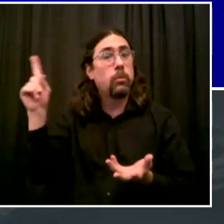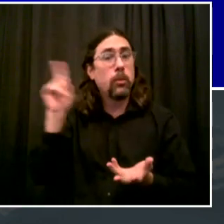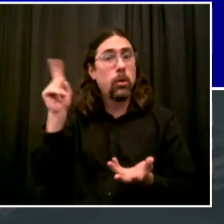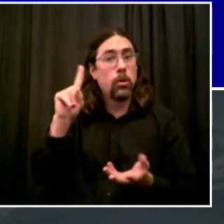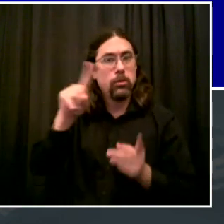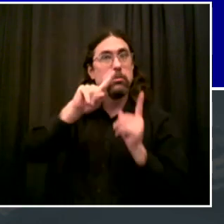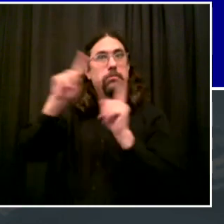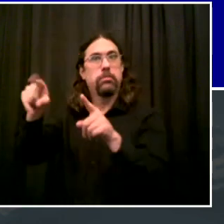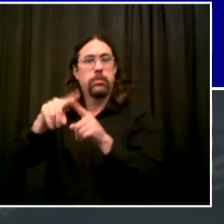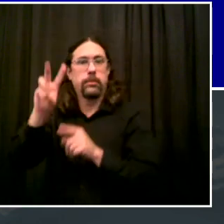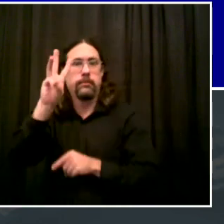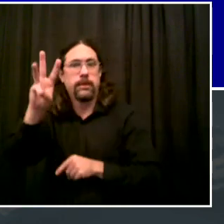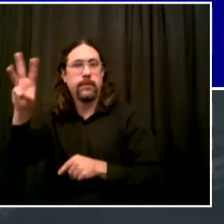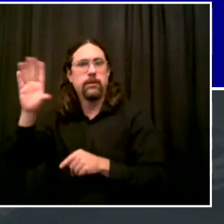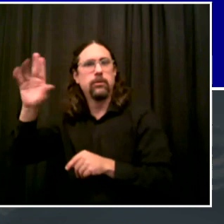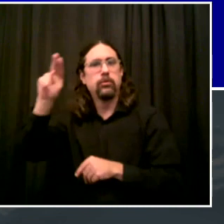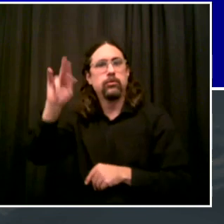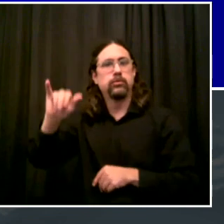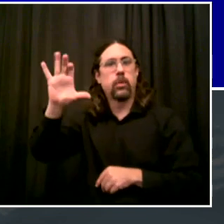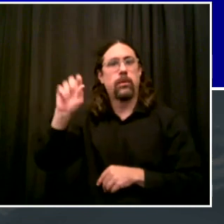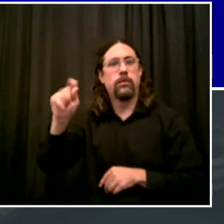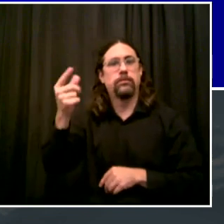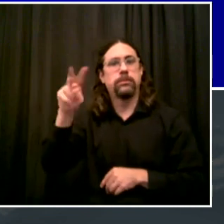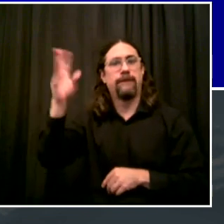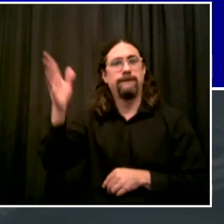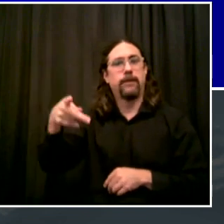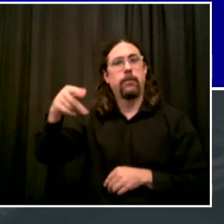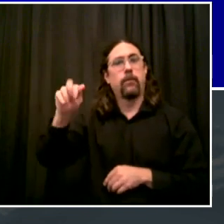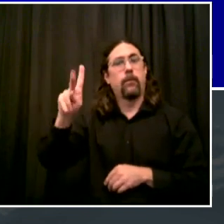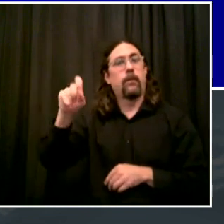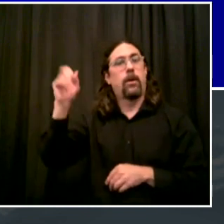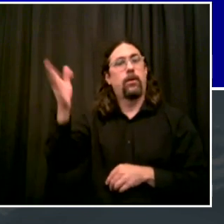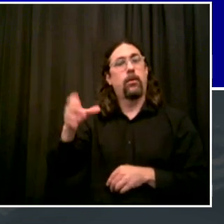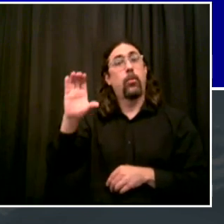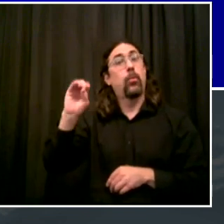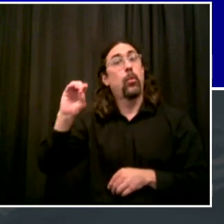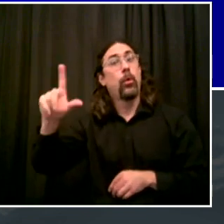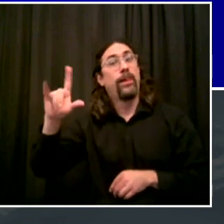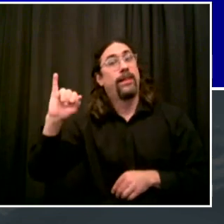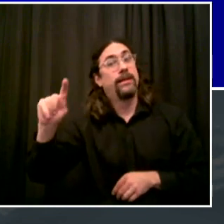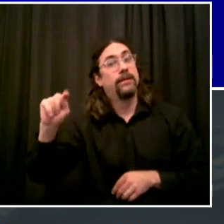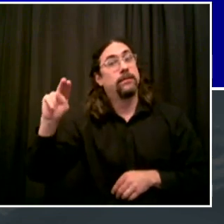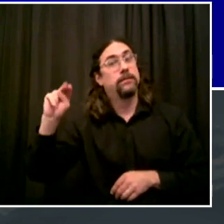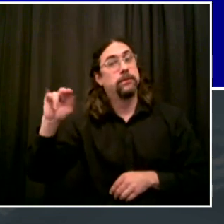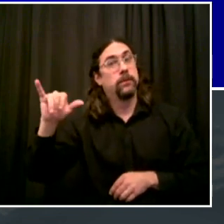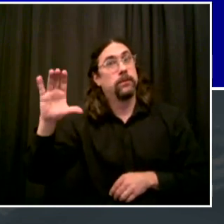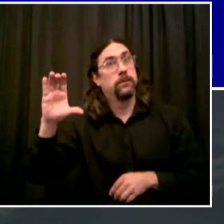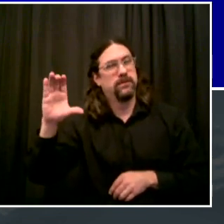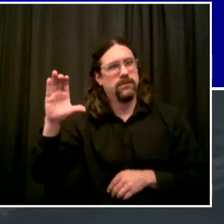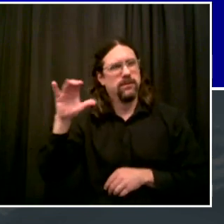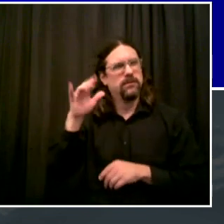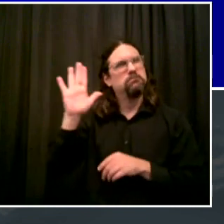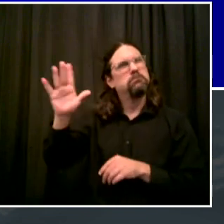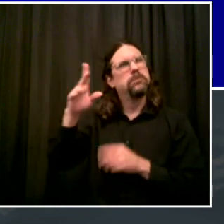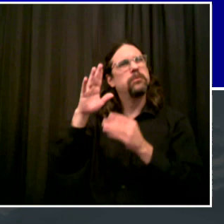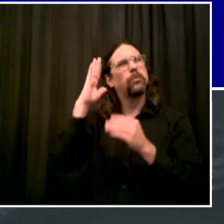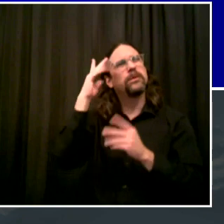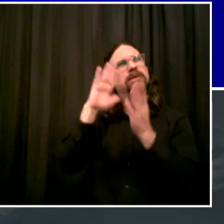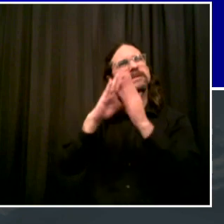FDNY will proactively install more than 300 spray caps on showers within these heat-burdened